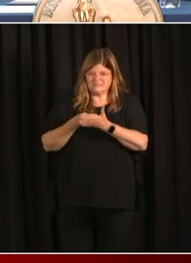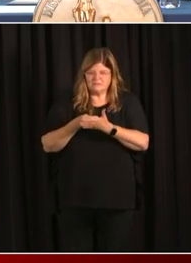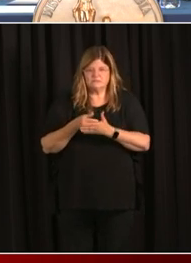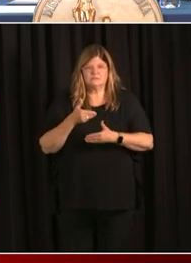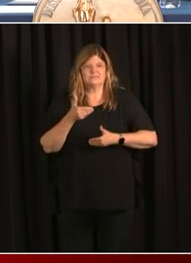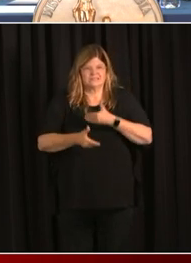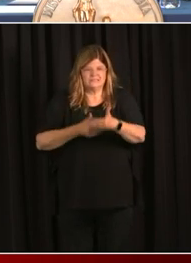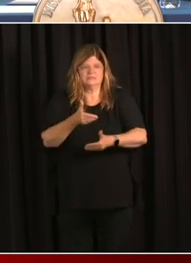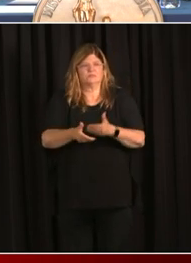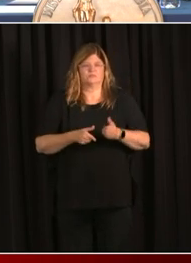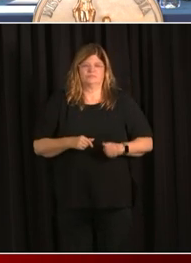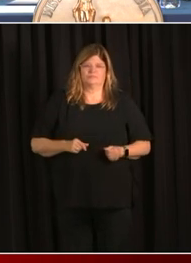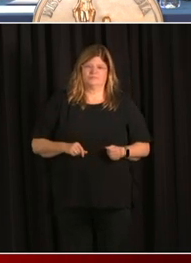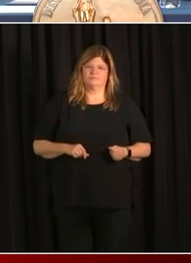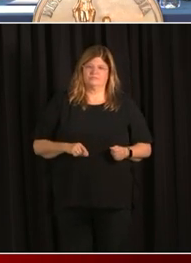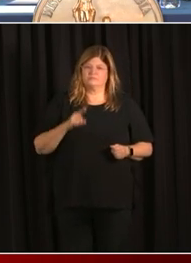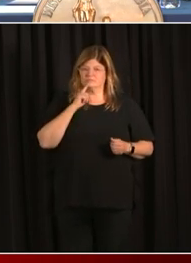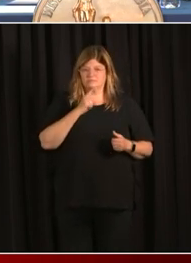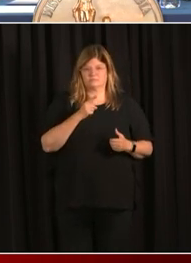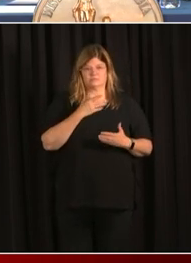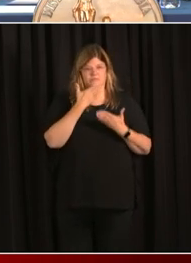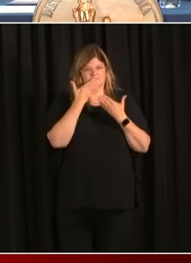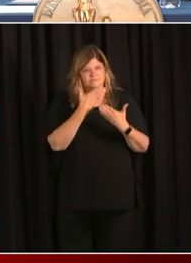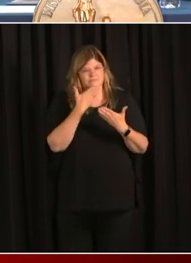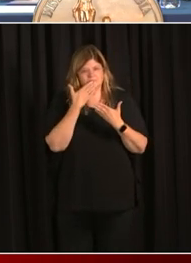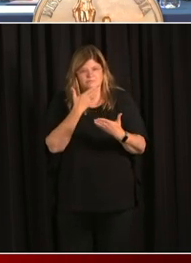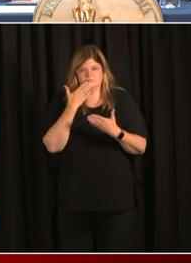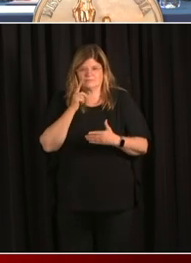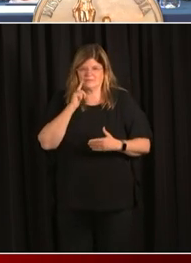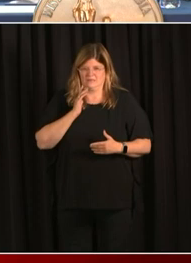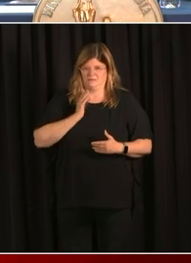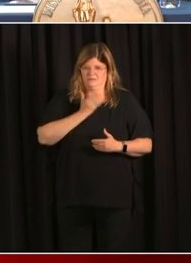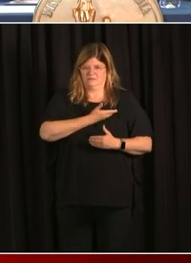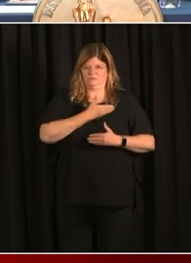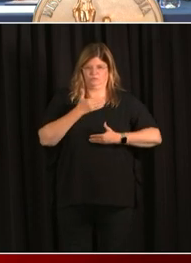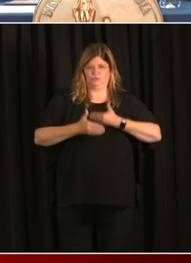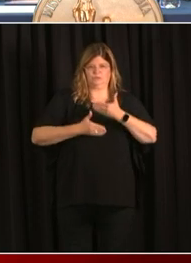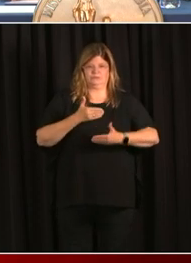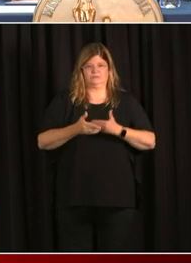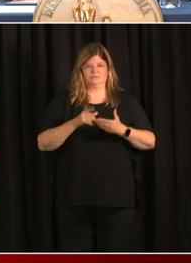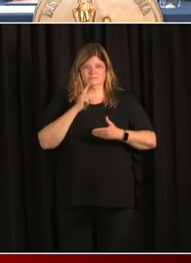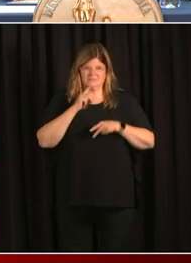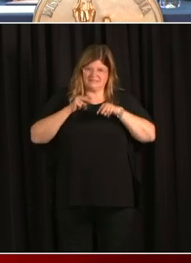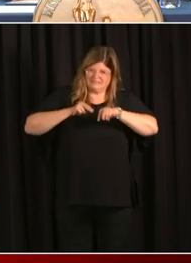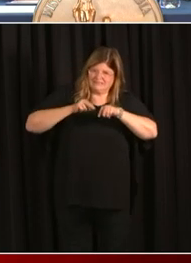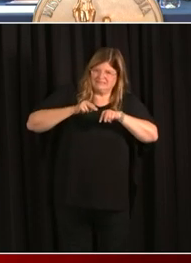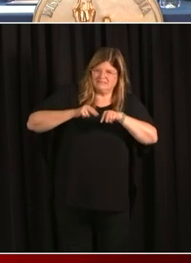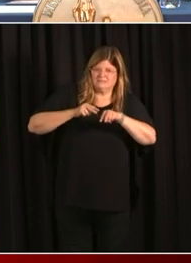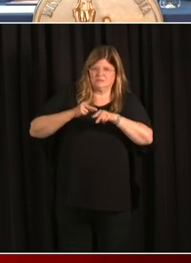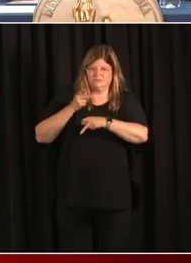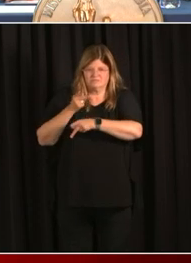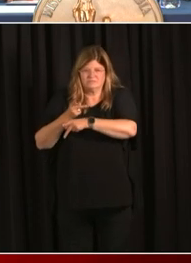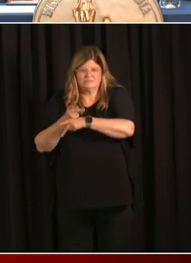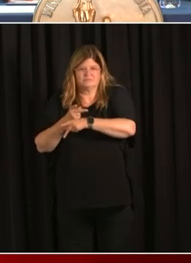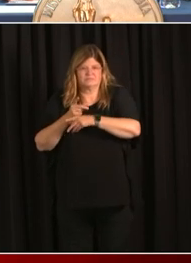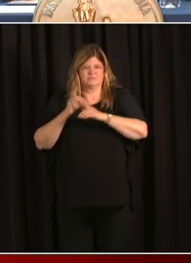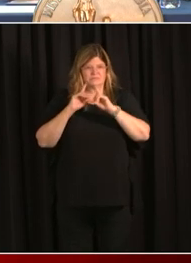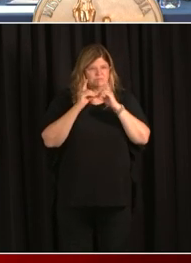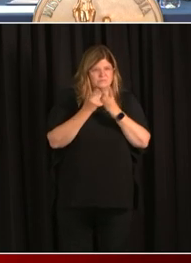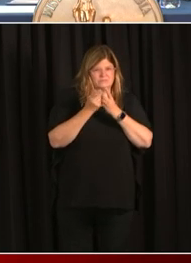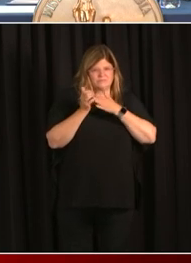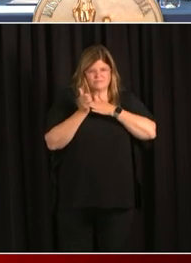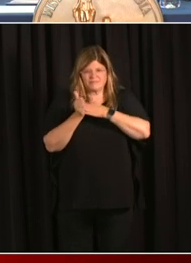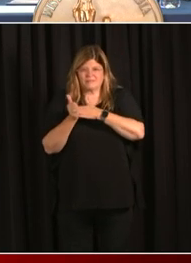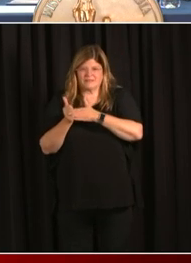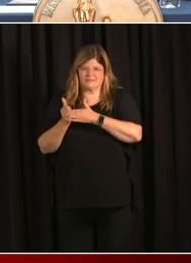that process. Because of the stewardship of district leaders, we've been able to